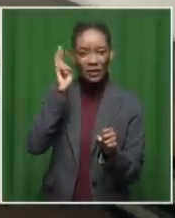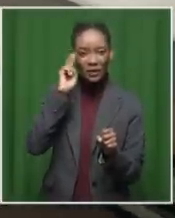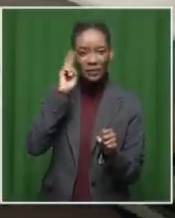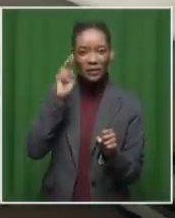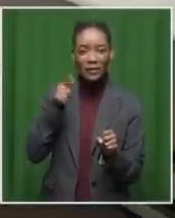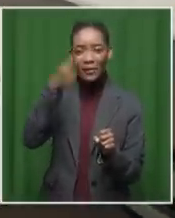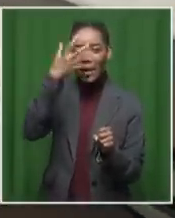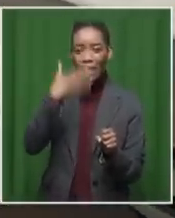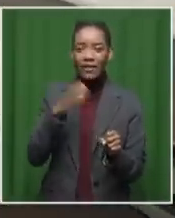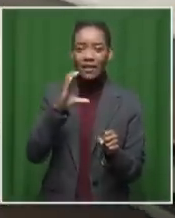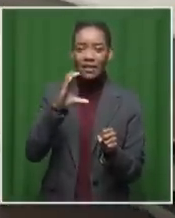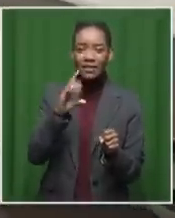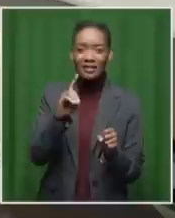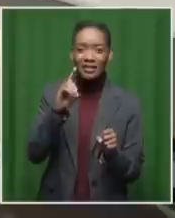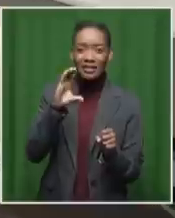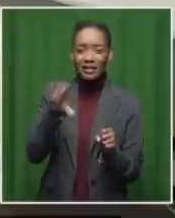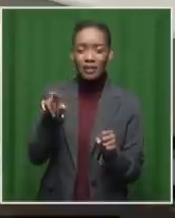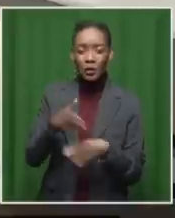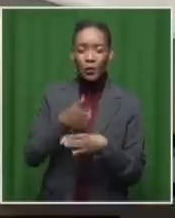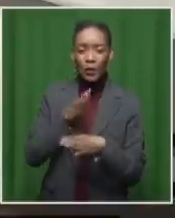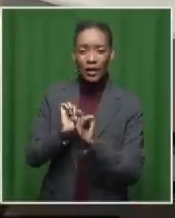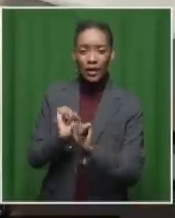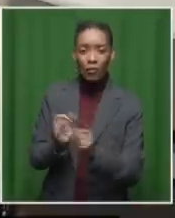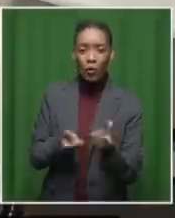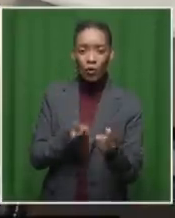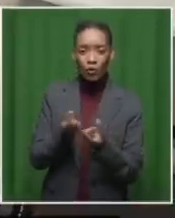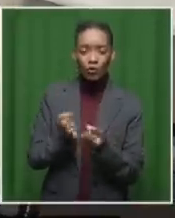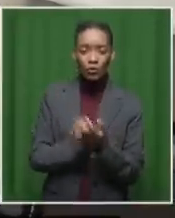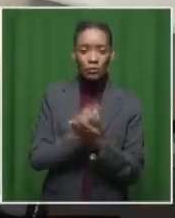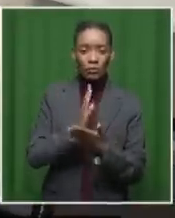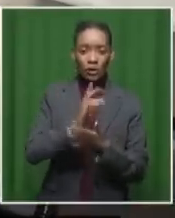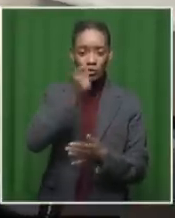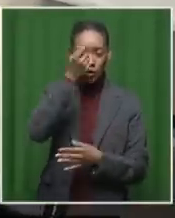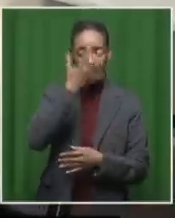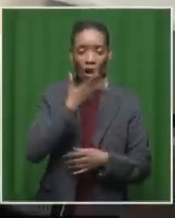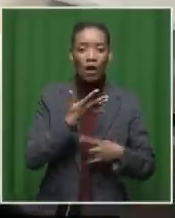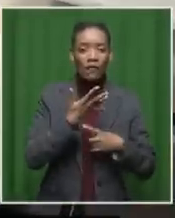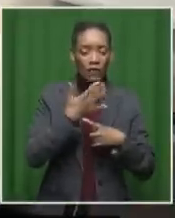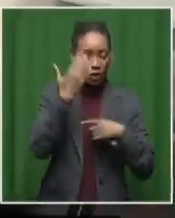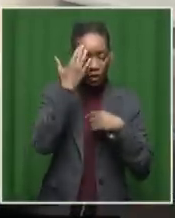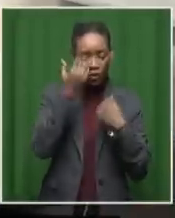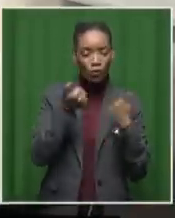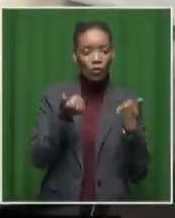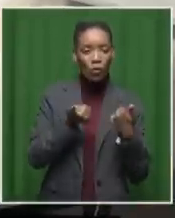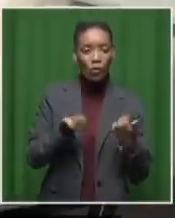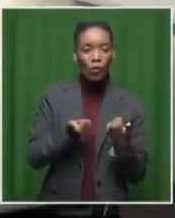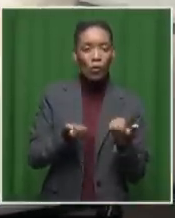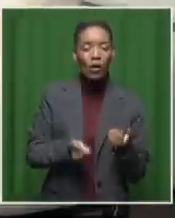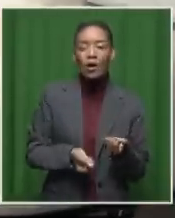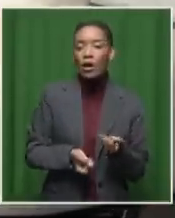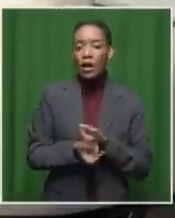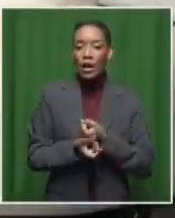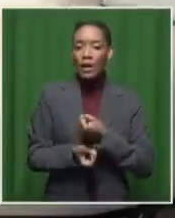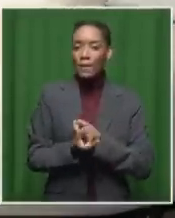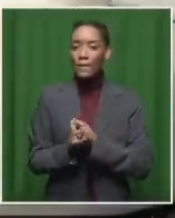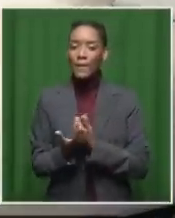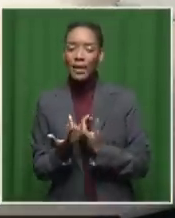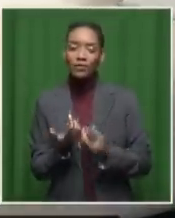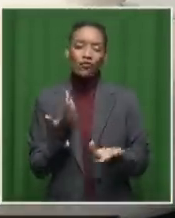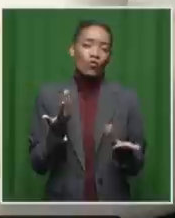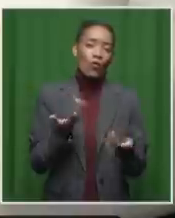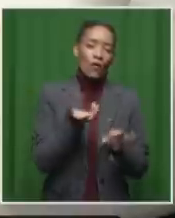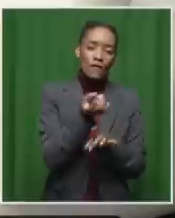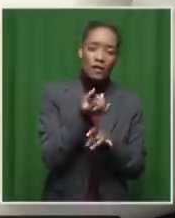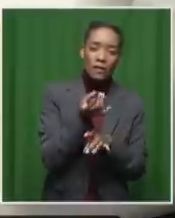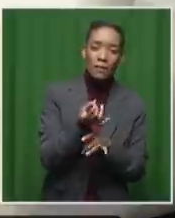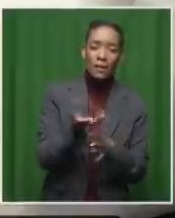CDC had to do in order to make sure that Africa knew what was going on in terms of the feedback that we received,